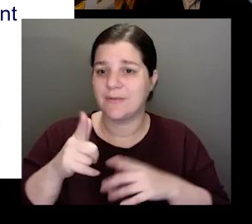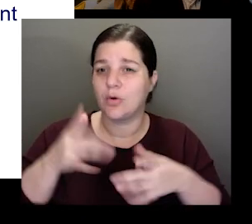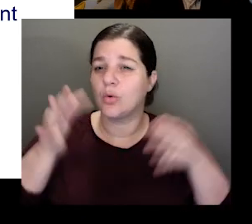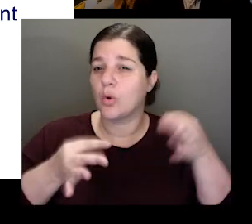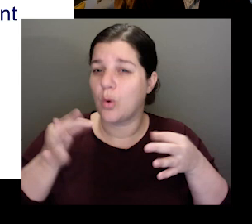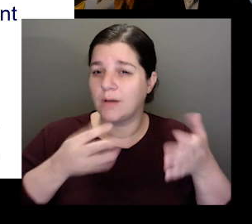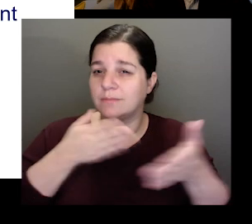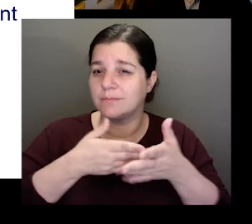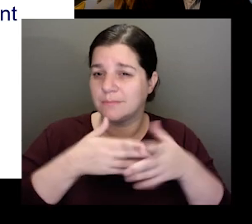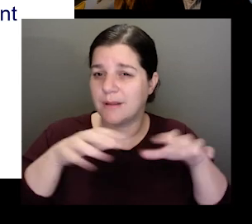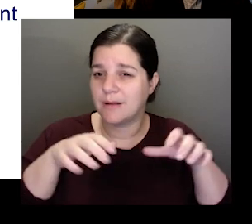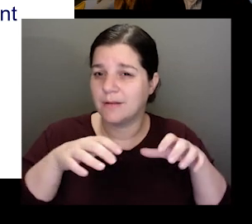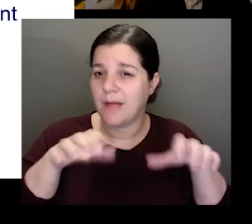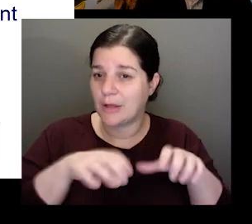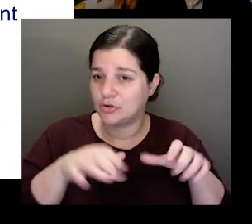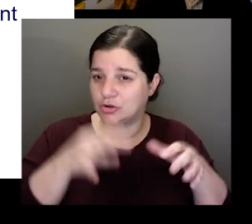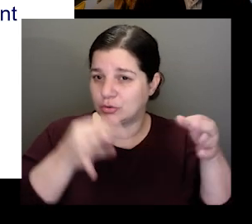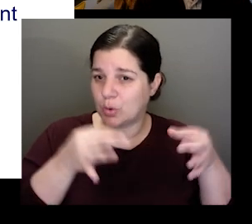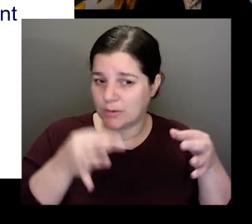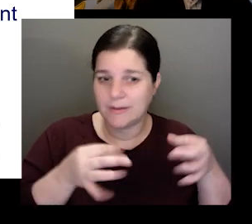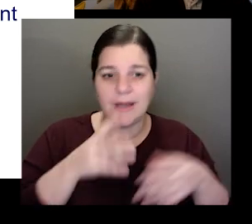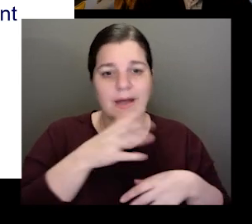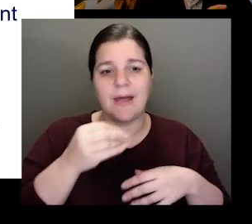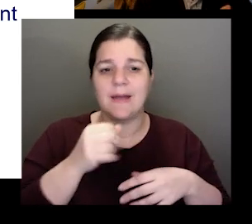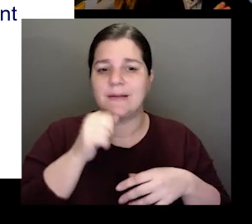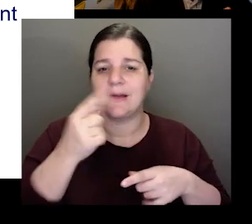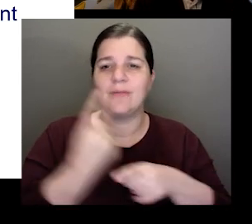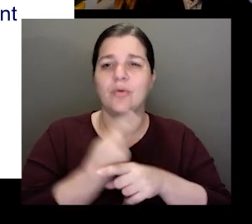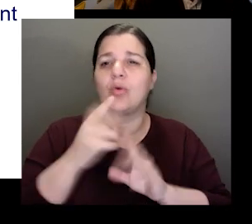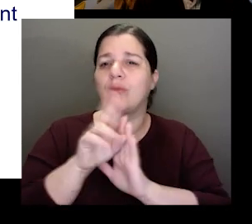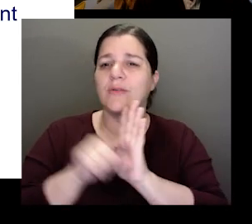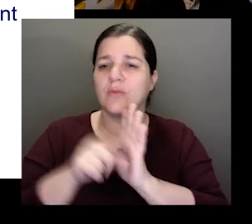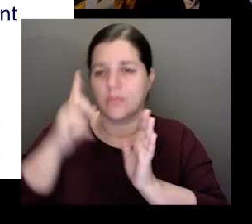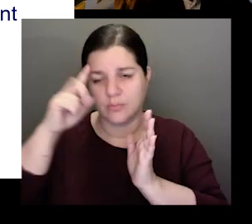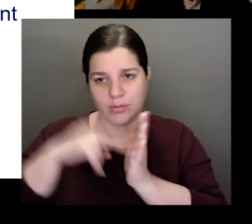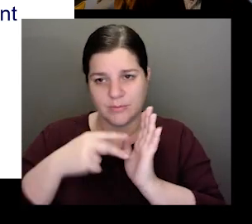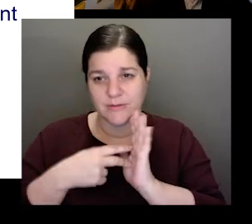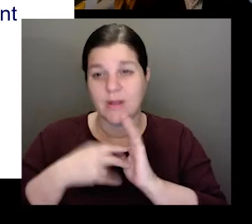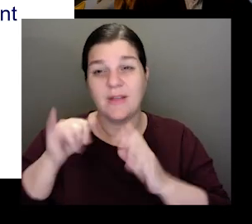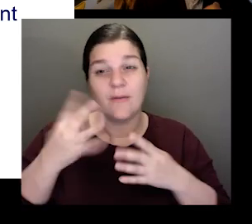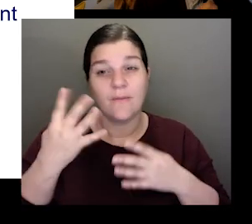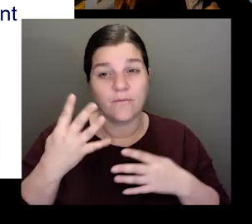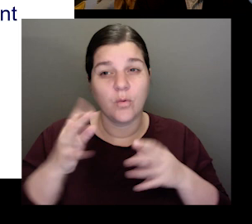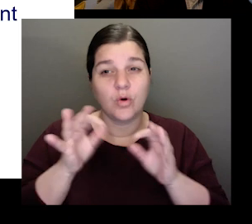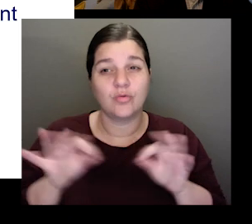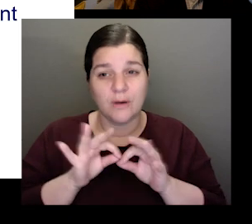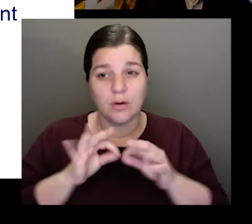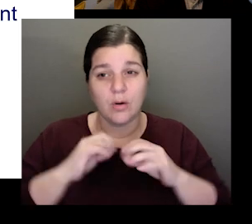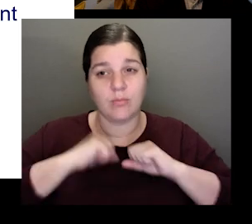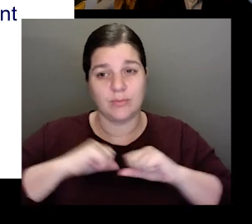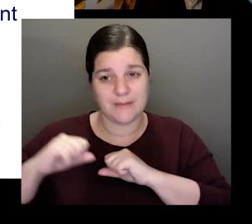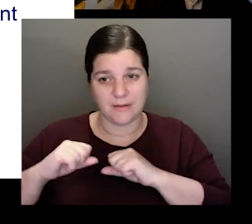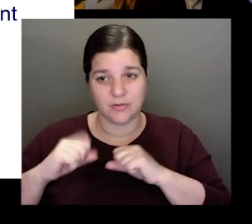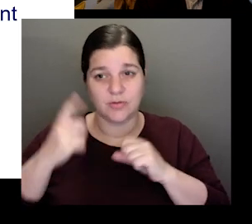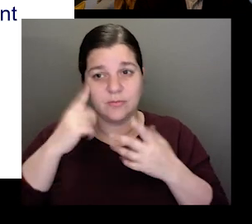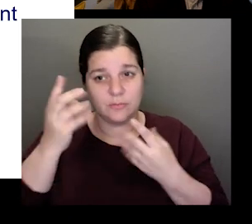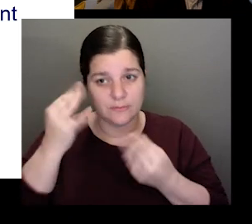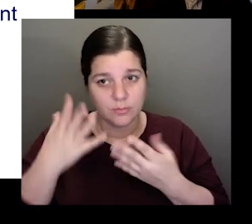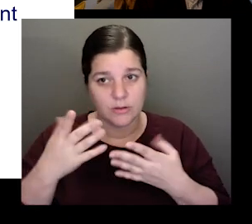actions, and it can't be used for regulatory purposes. So 4 critical protections of information that is